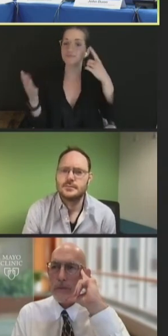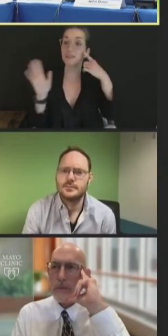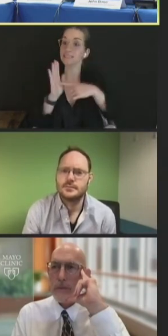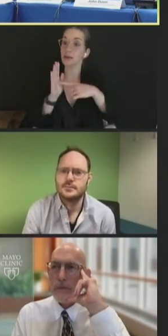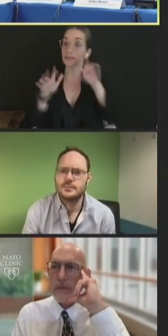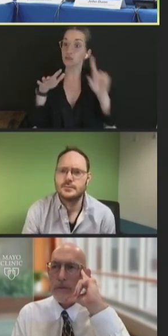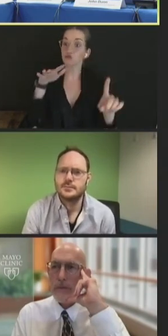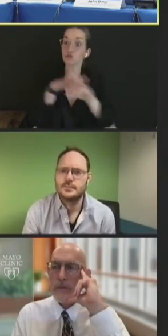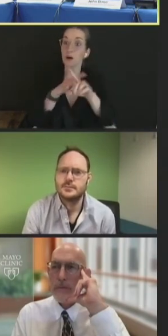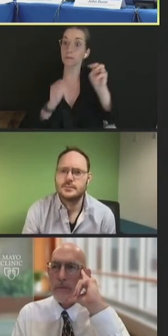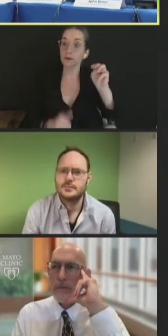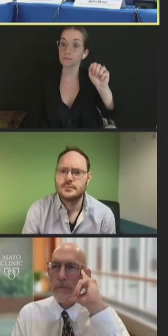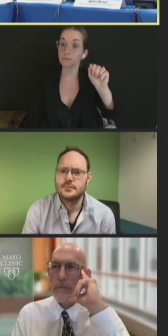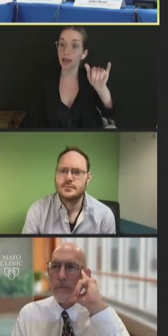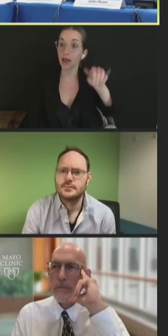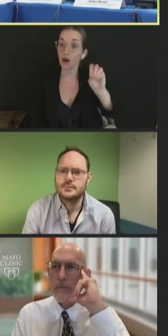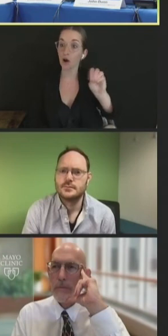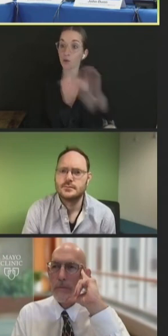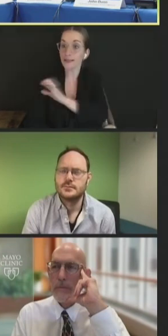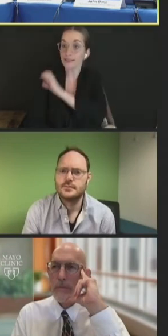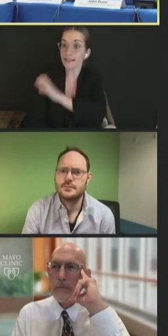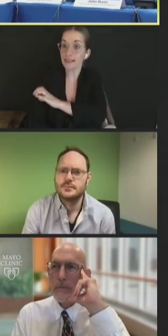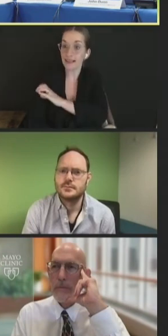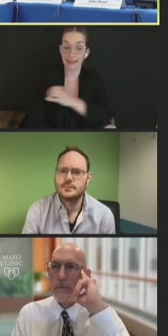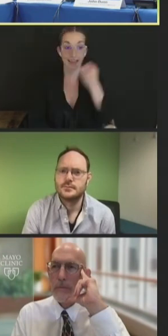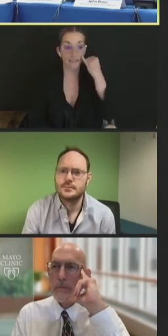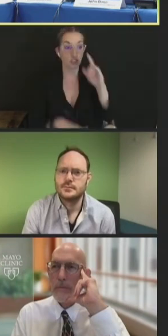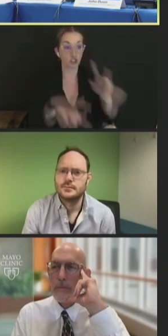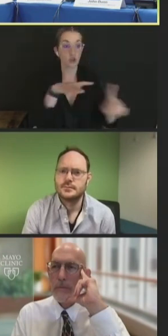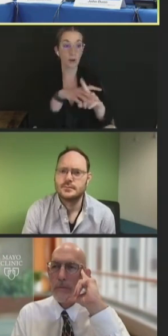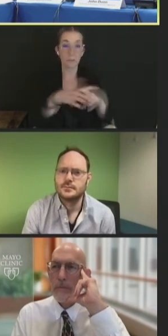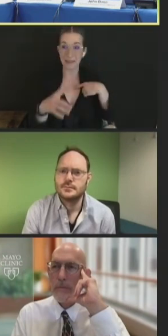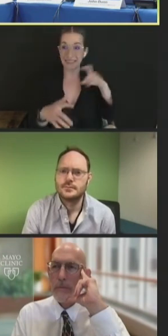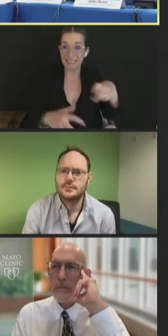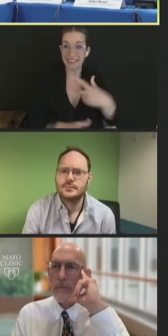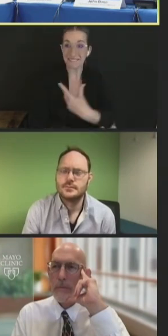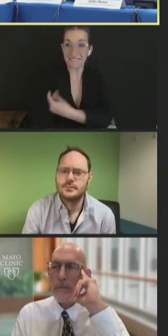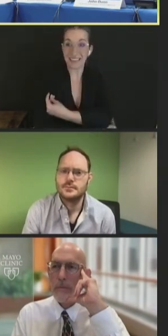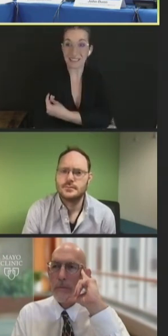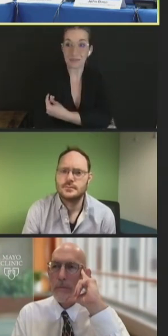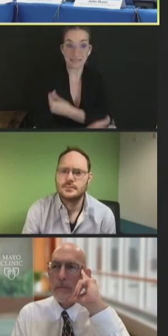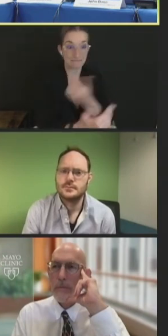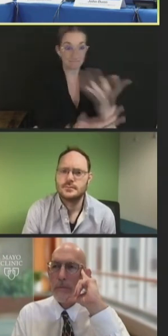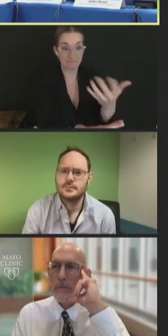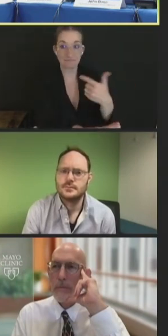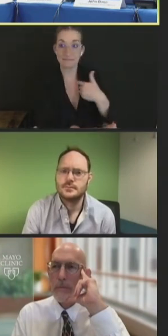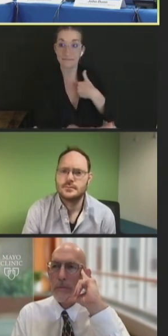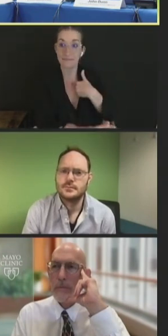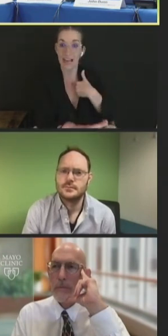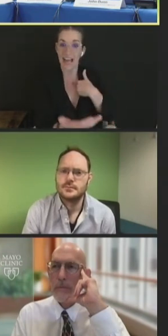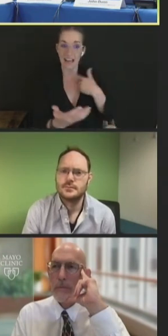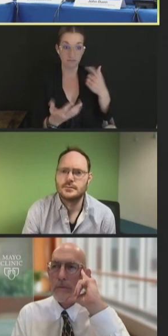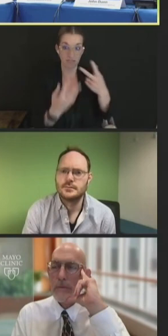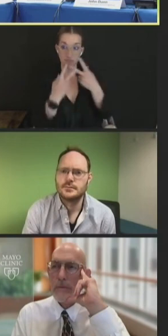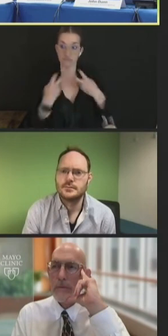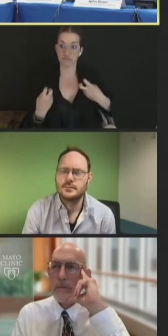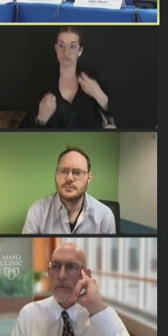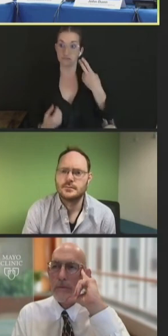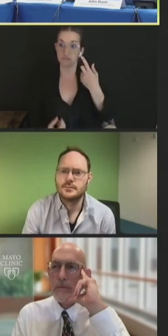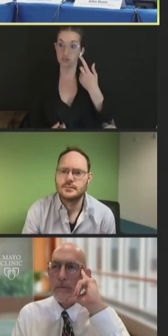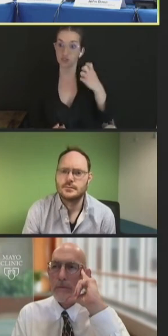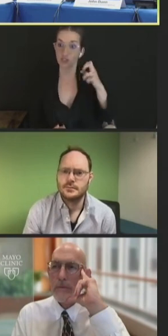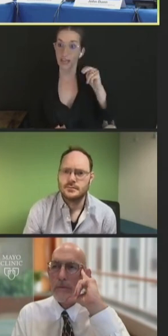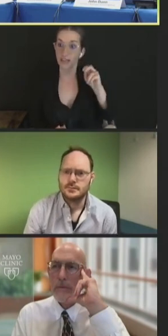Clinic, would that, and I needed to be vaccinated, would I be genotyped? And is that kind of